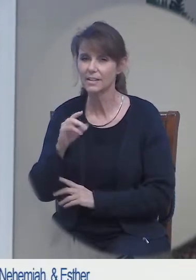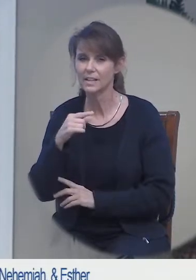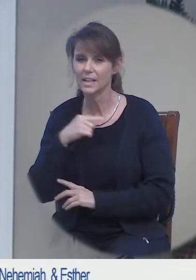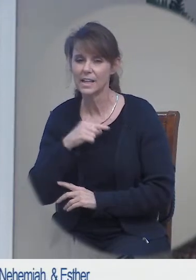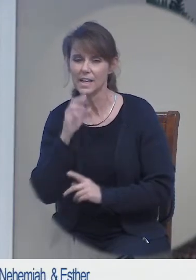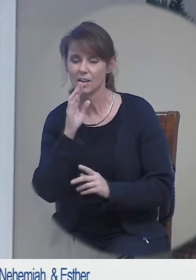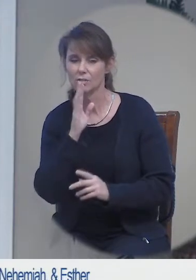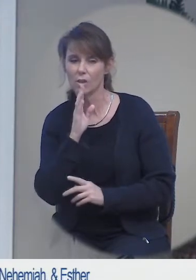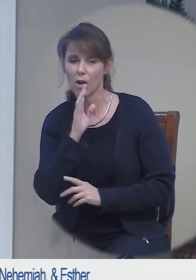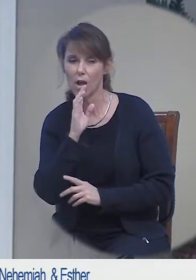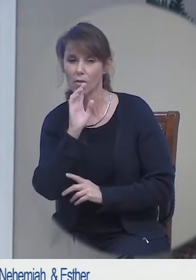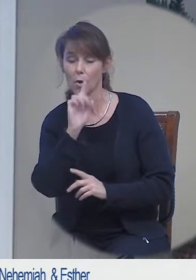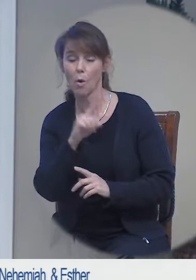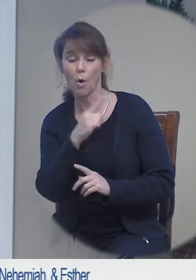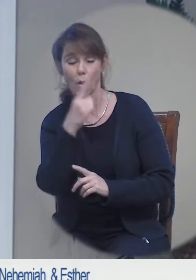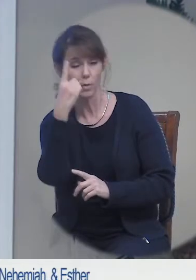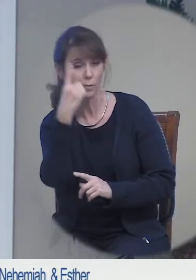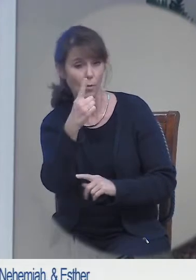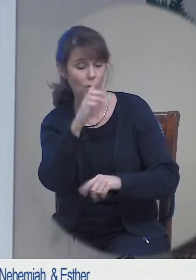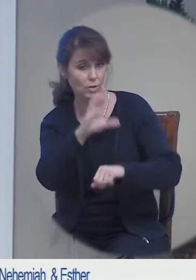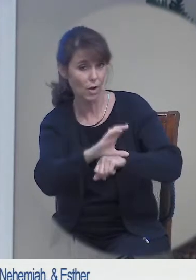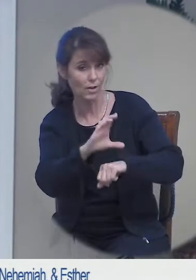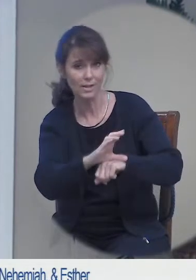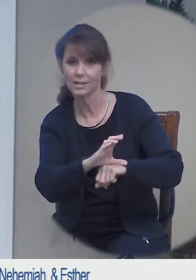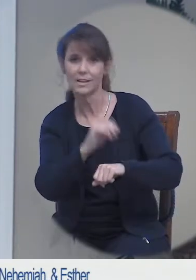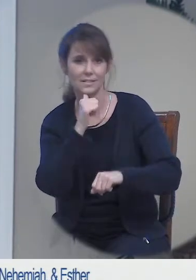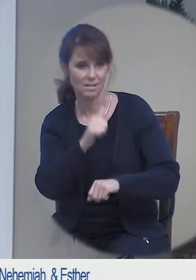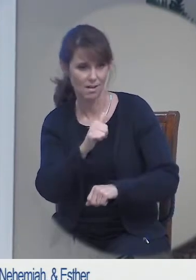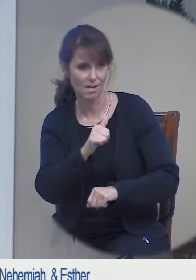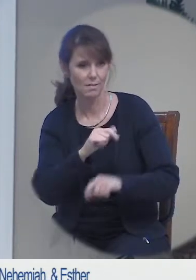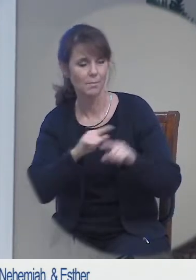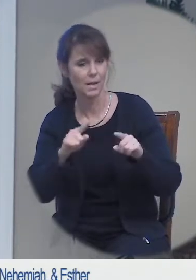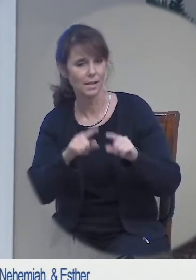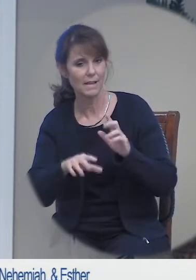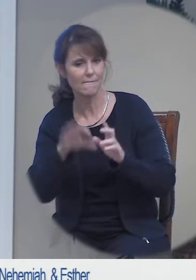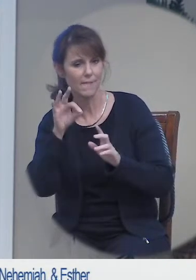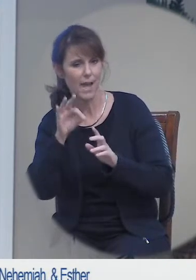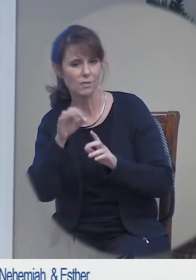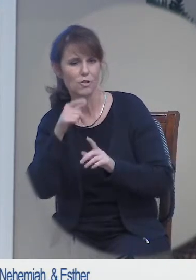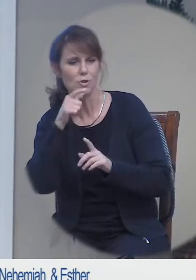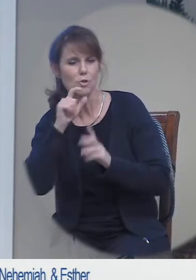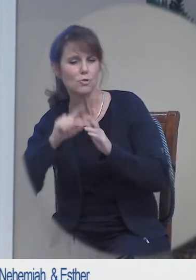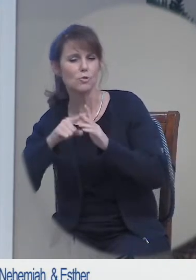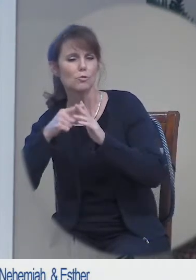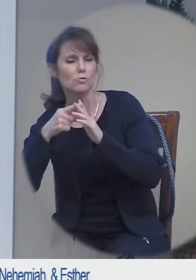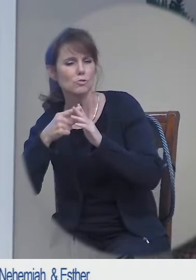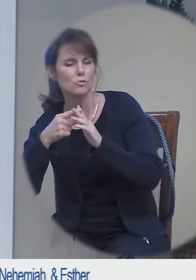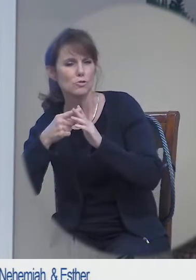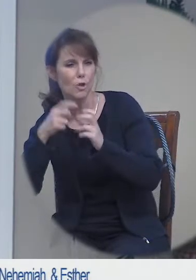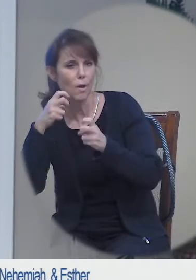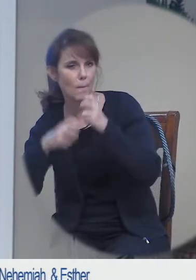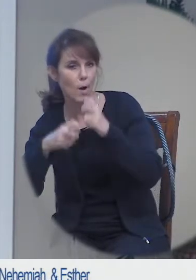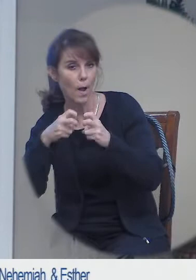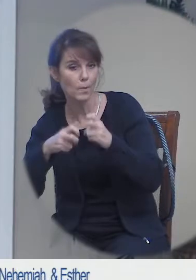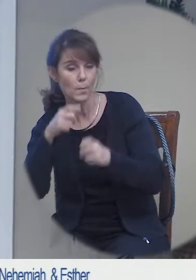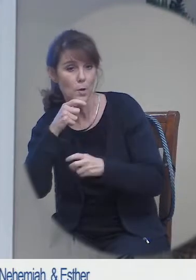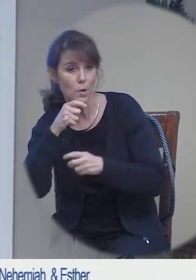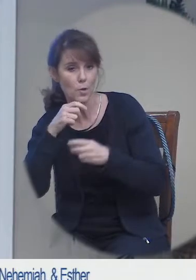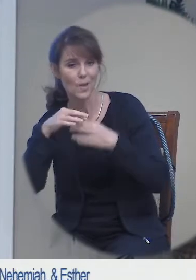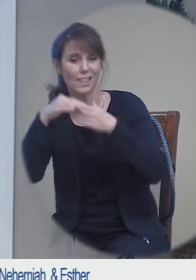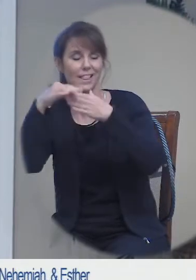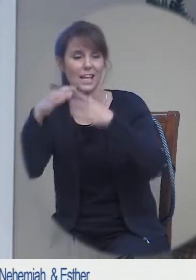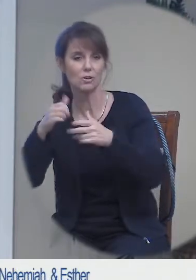but he went directly to the source of the problem. Even though the source of the problem was the leaders, people who were influential, people who